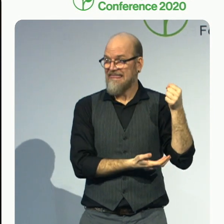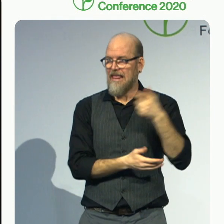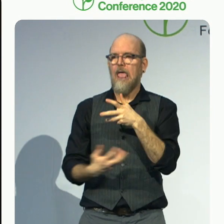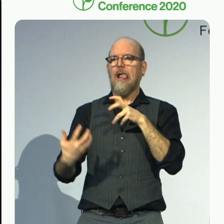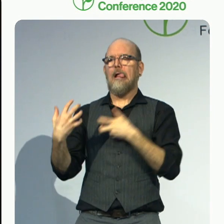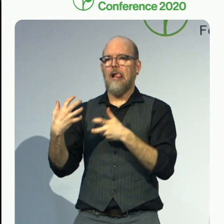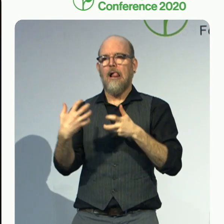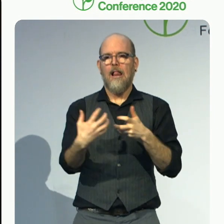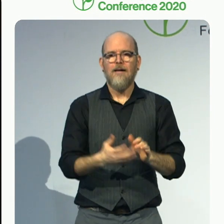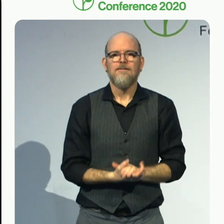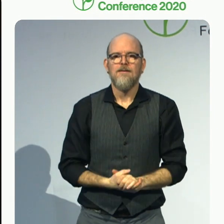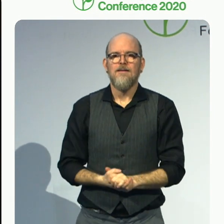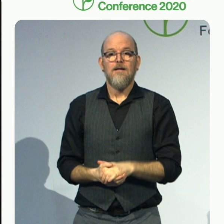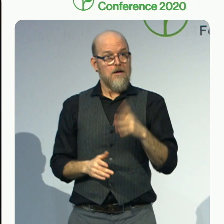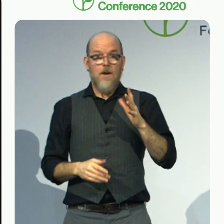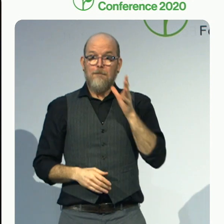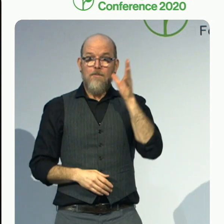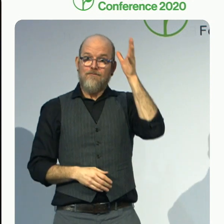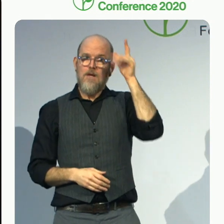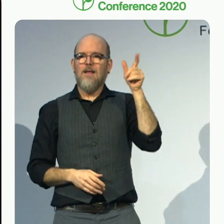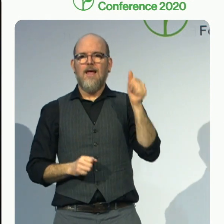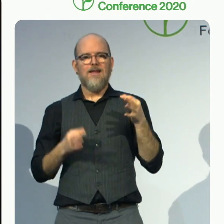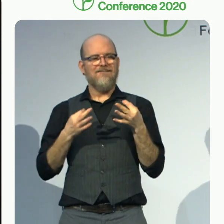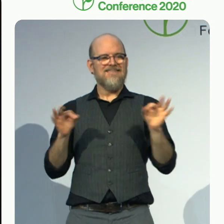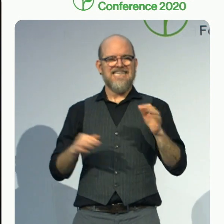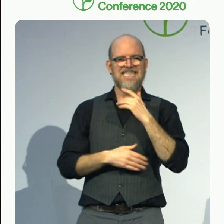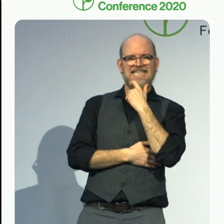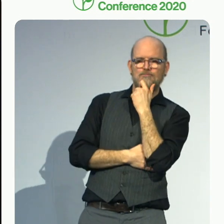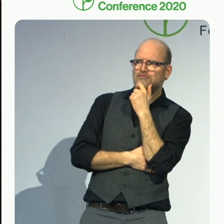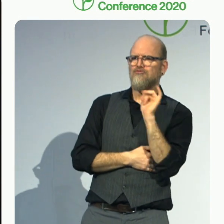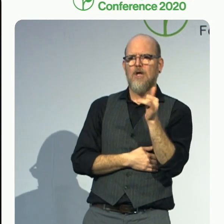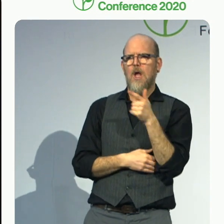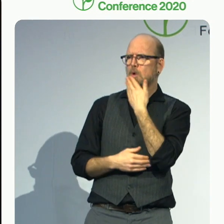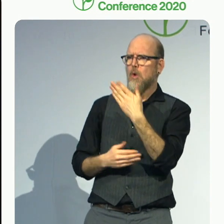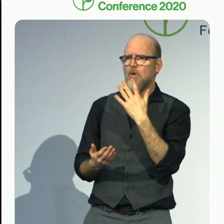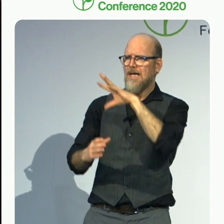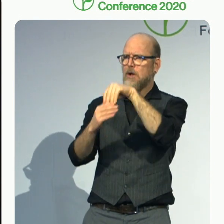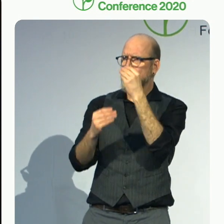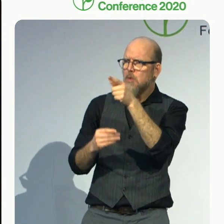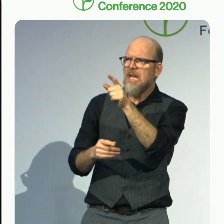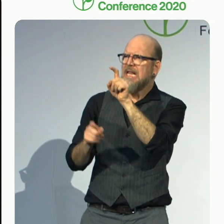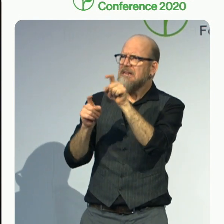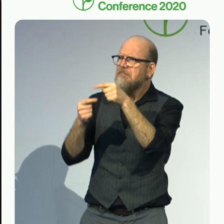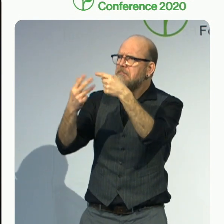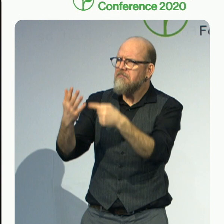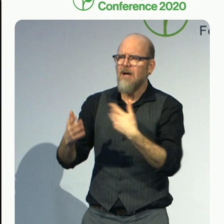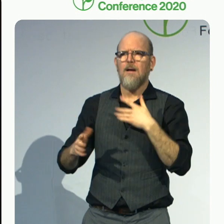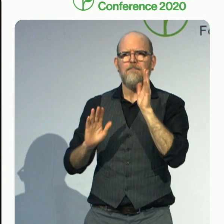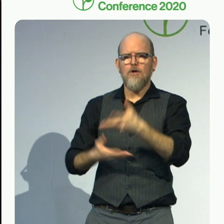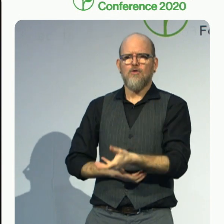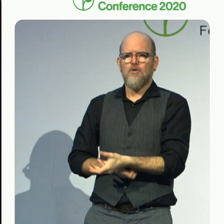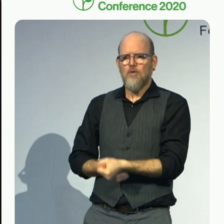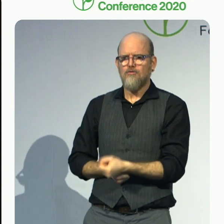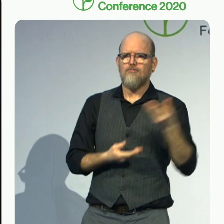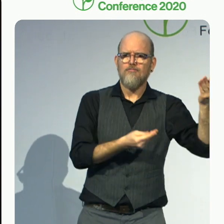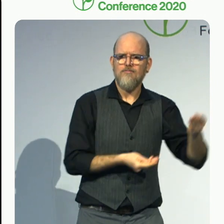choose willingly or to say, yes, I can trust the school, I can trust adult education, or I can trust university